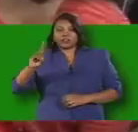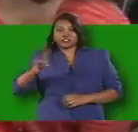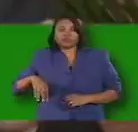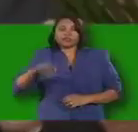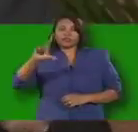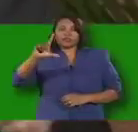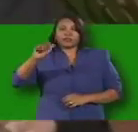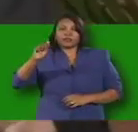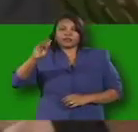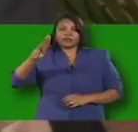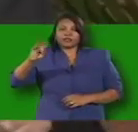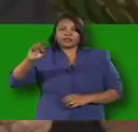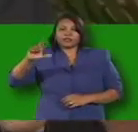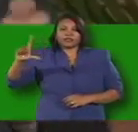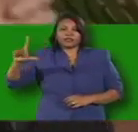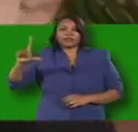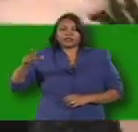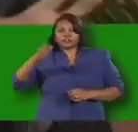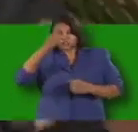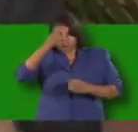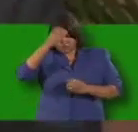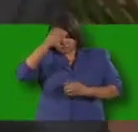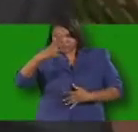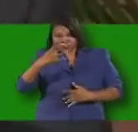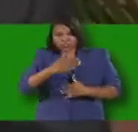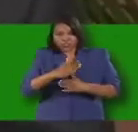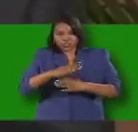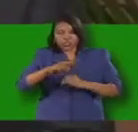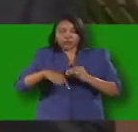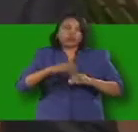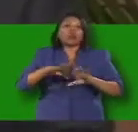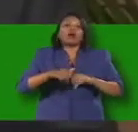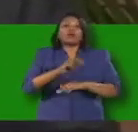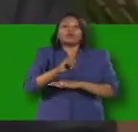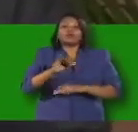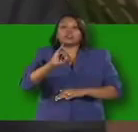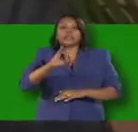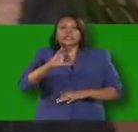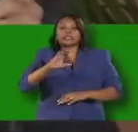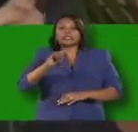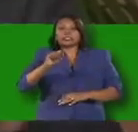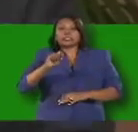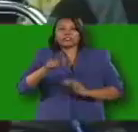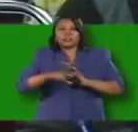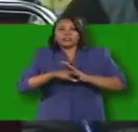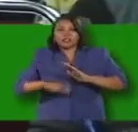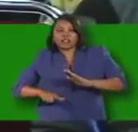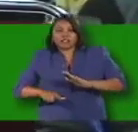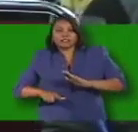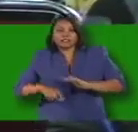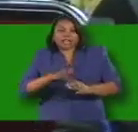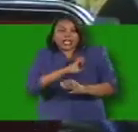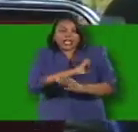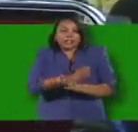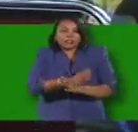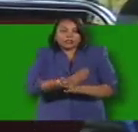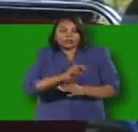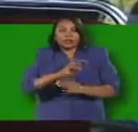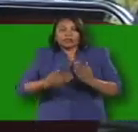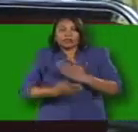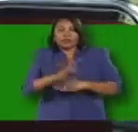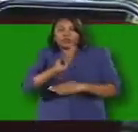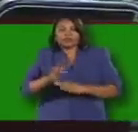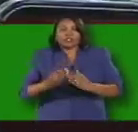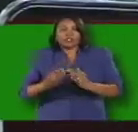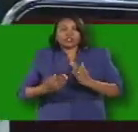of Canada, shares his insight into how ICTs can reduce its own sector energy requirements through new